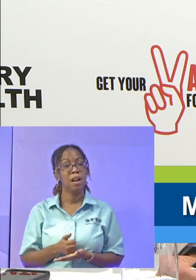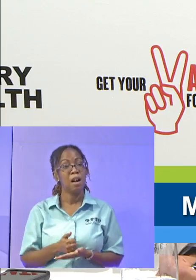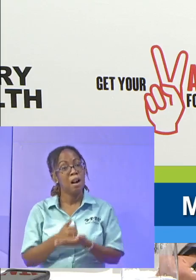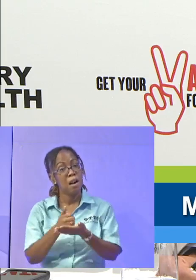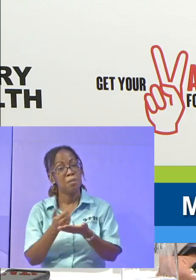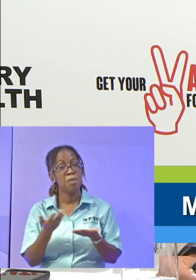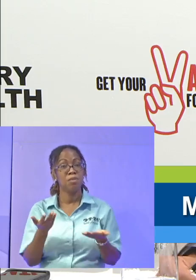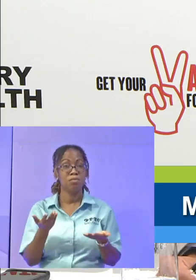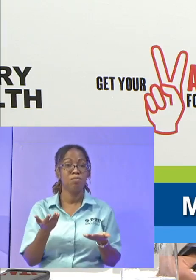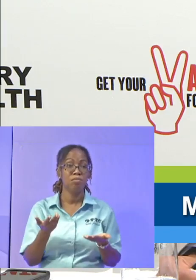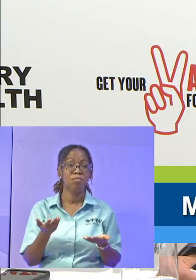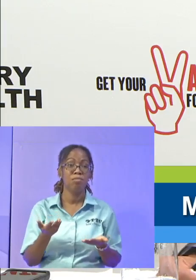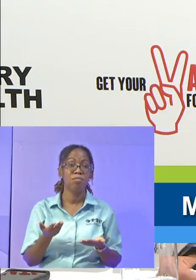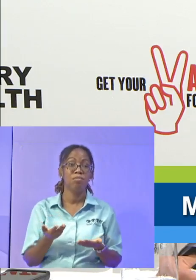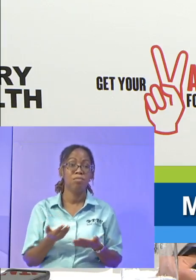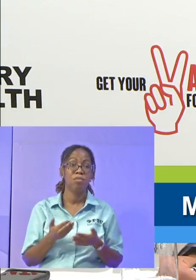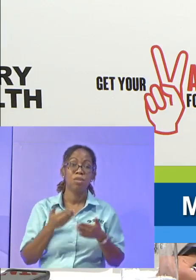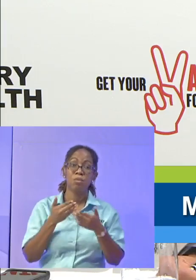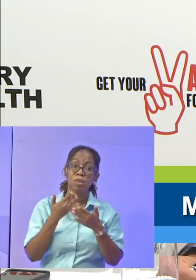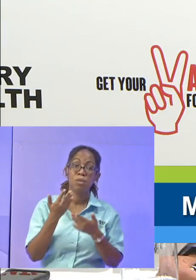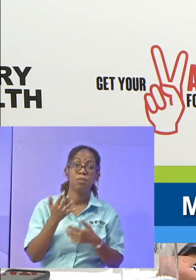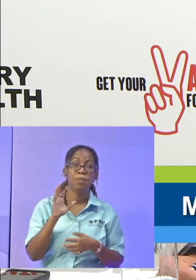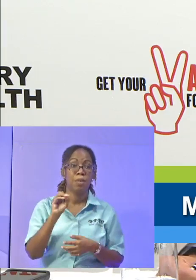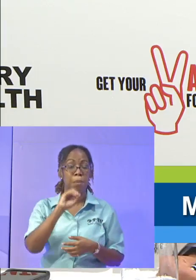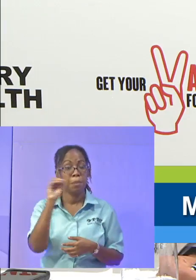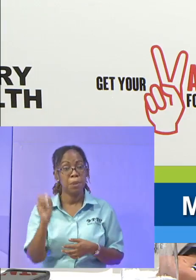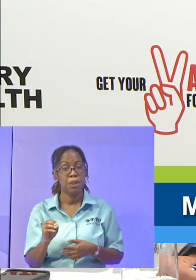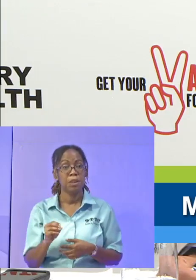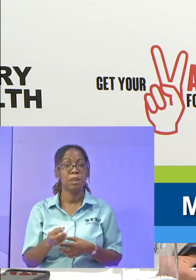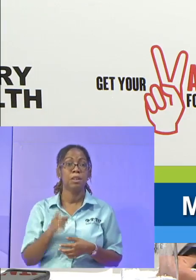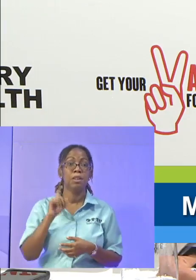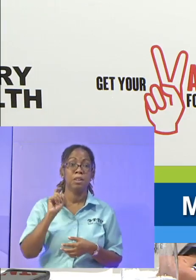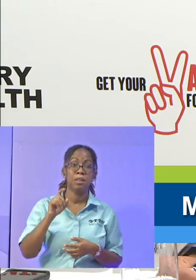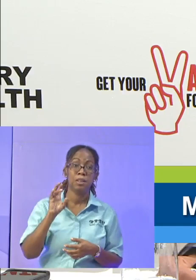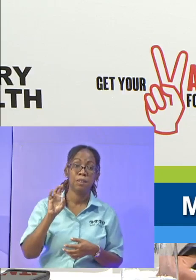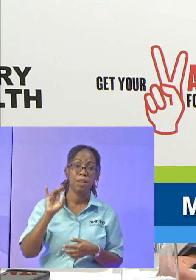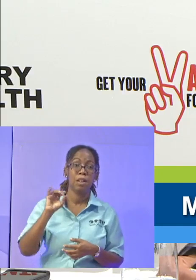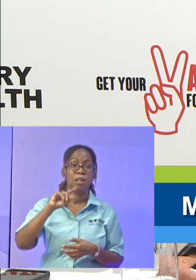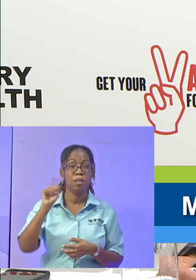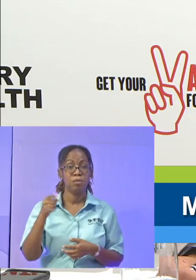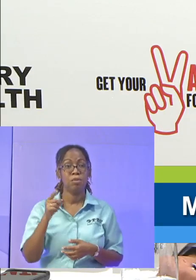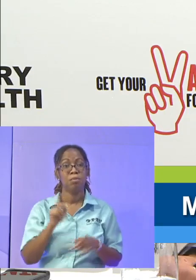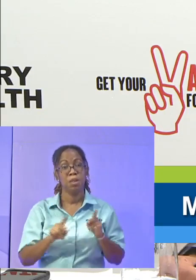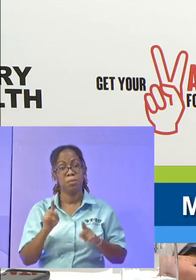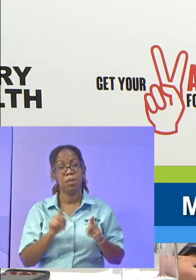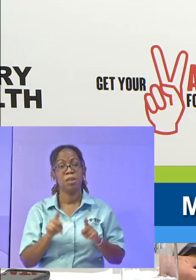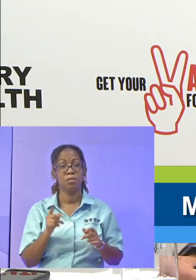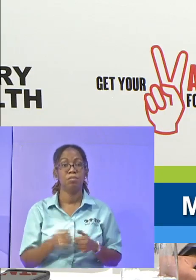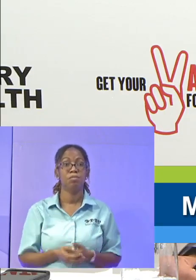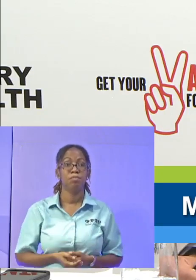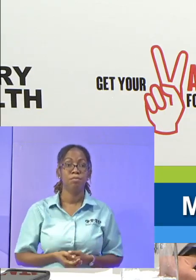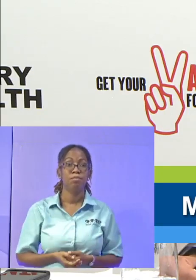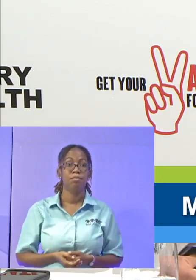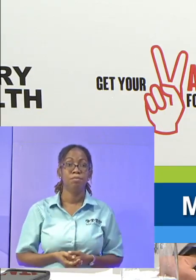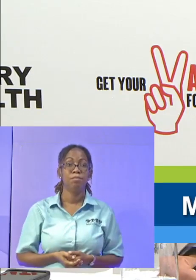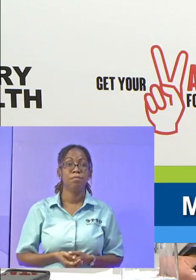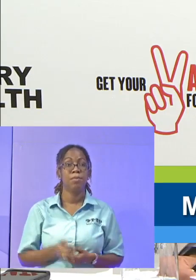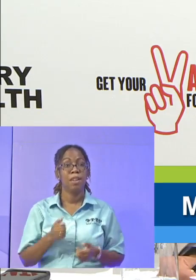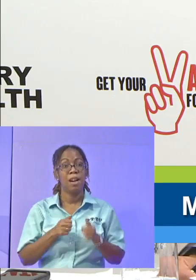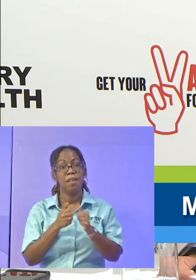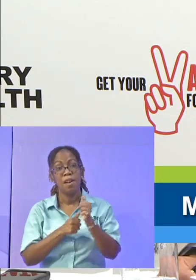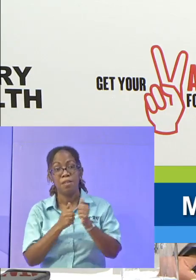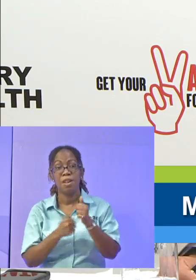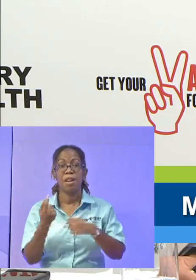it's 50%, or roughly 700,000 persons. Currently, our daily uptake of